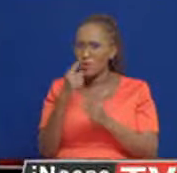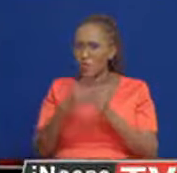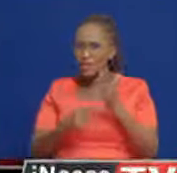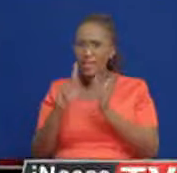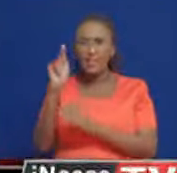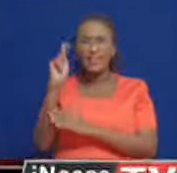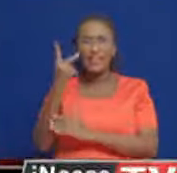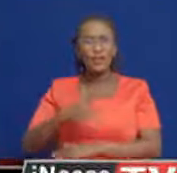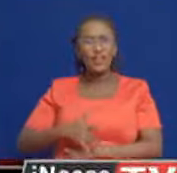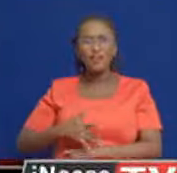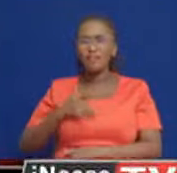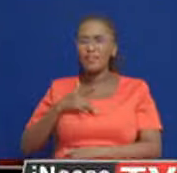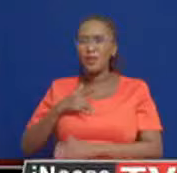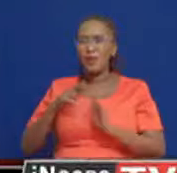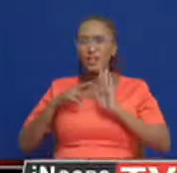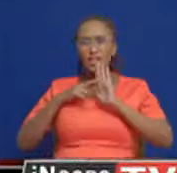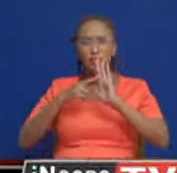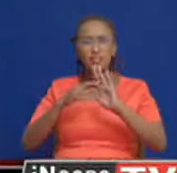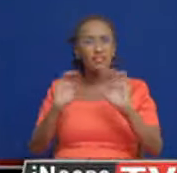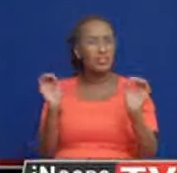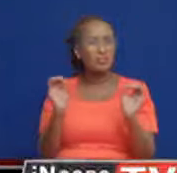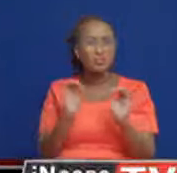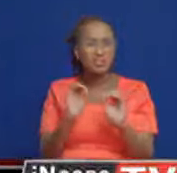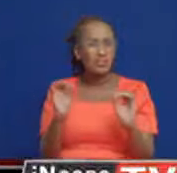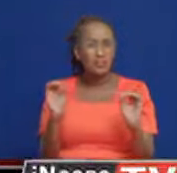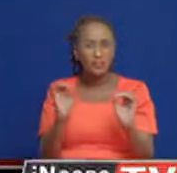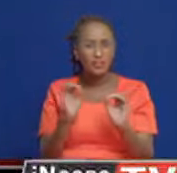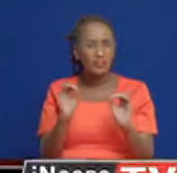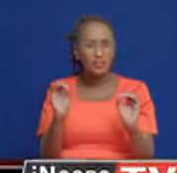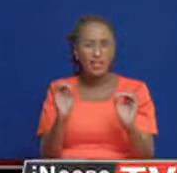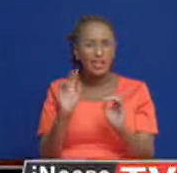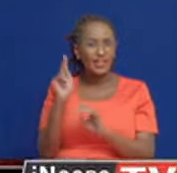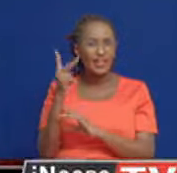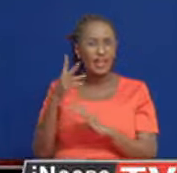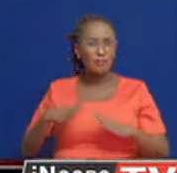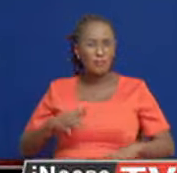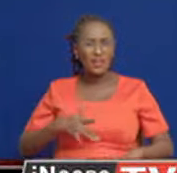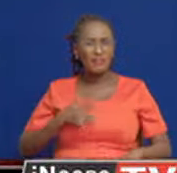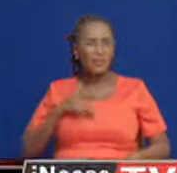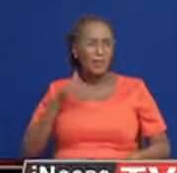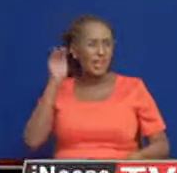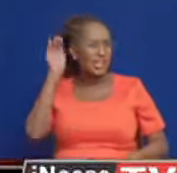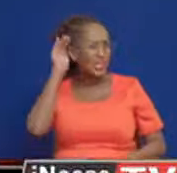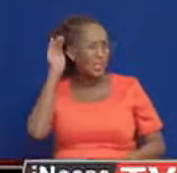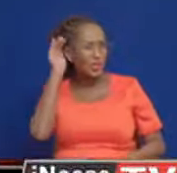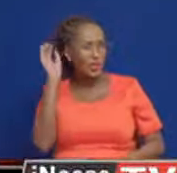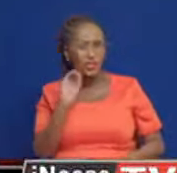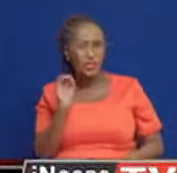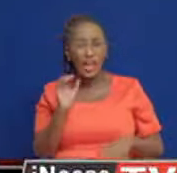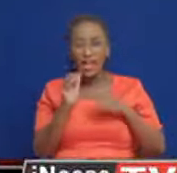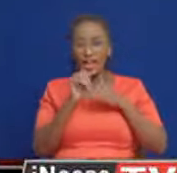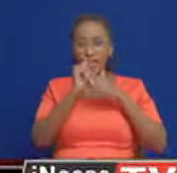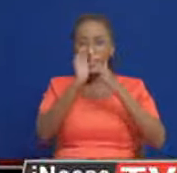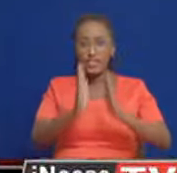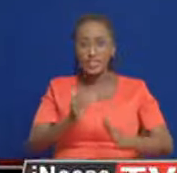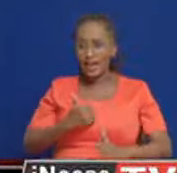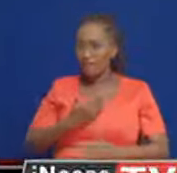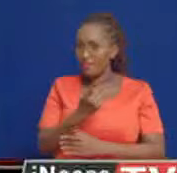feeling unrepresented and heard. The leaders that are there no